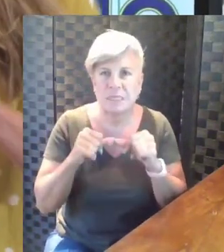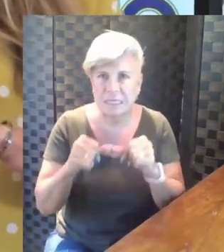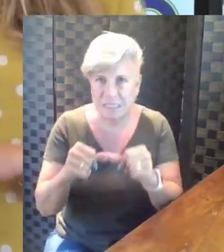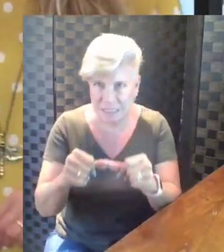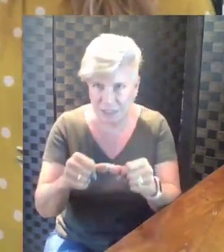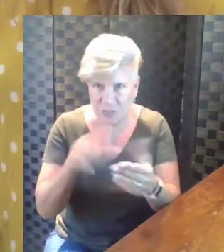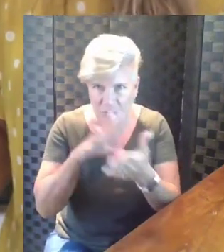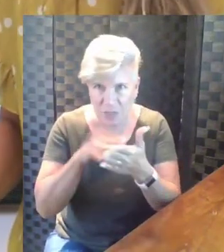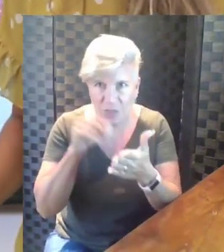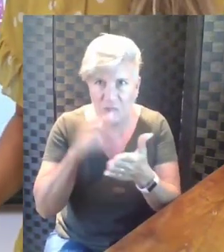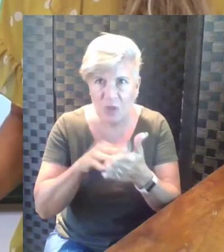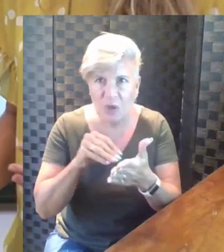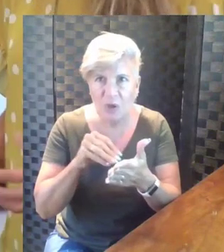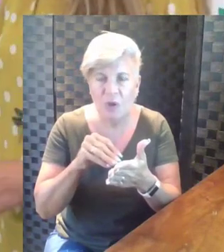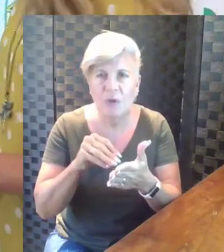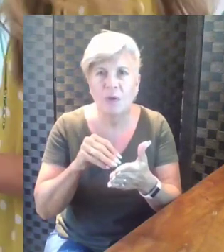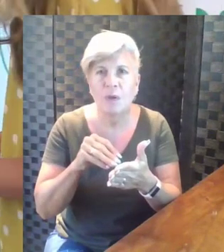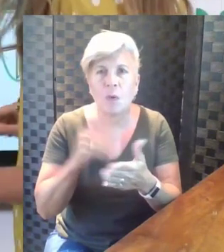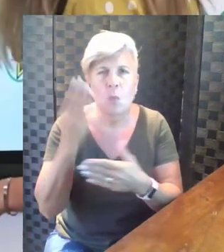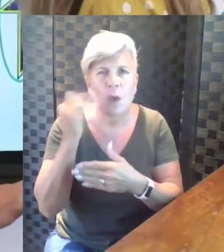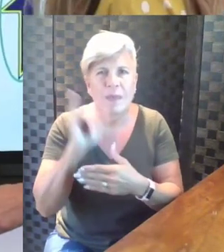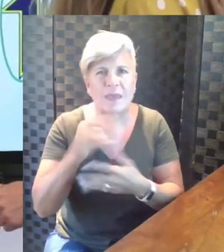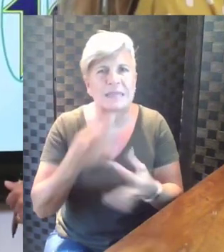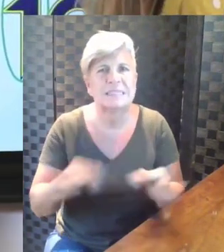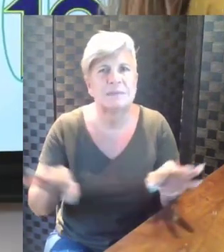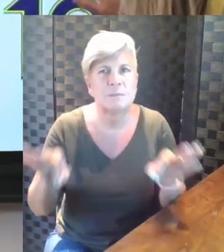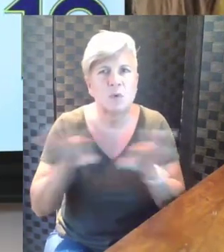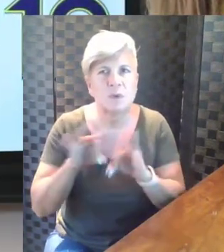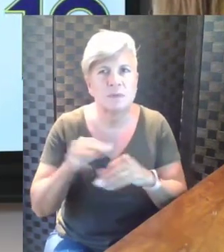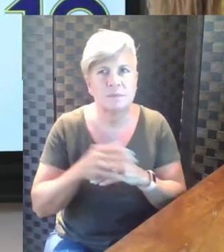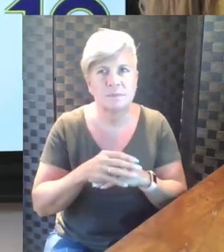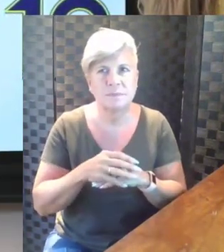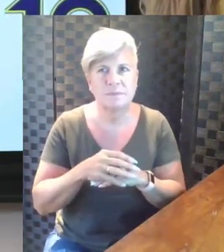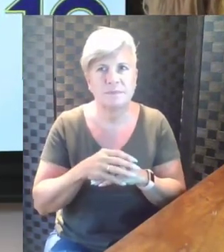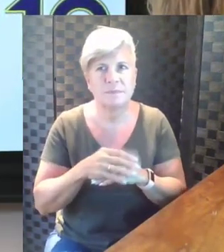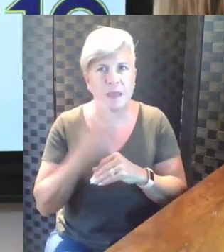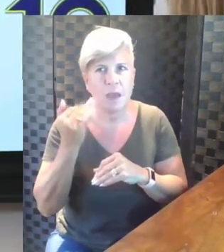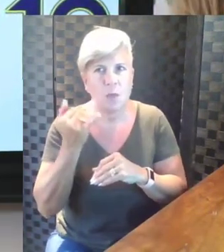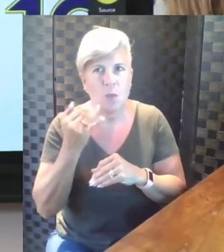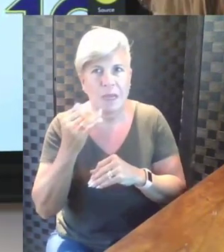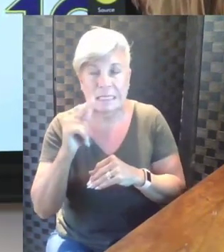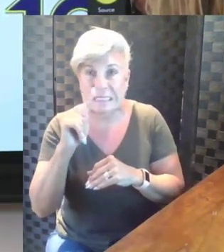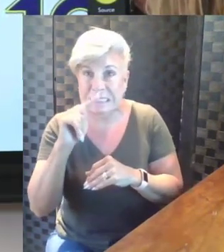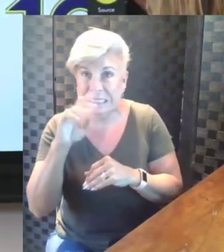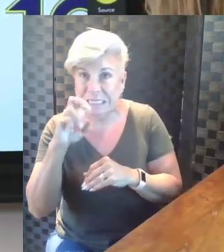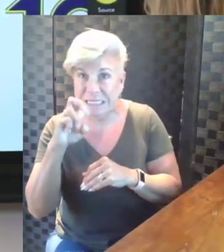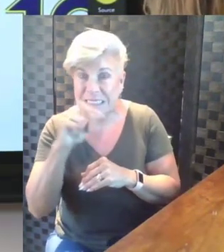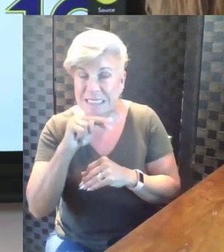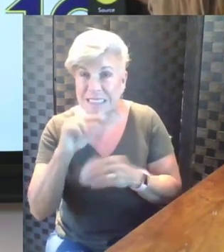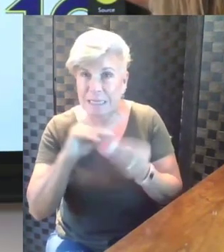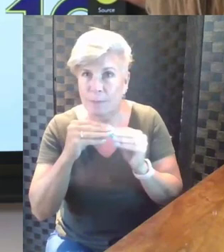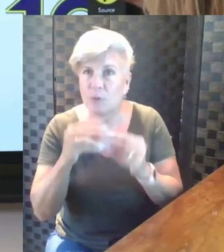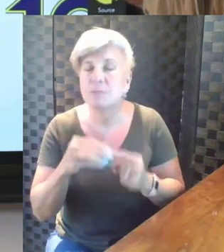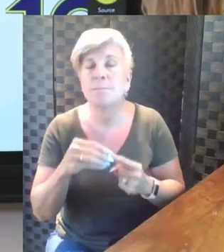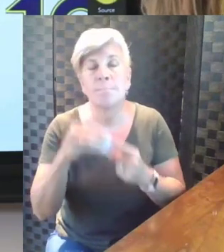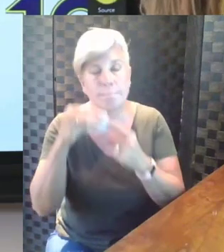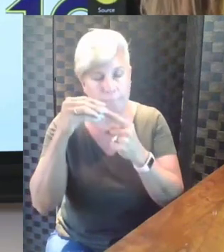on and learn why that's so important and why our teen numbers are so special.